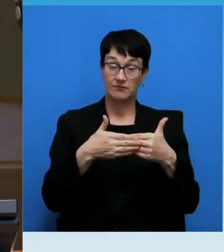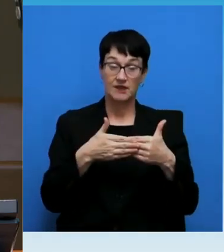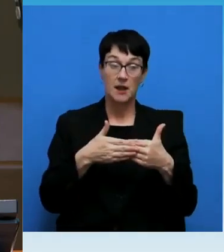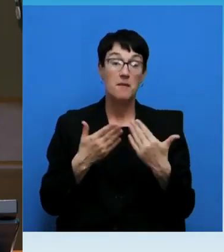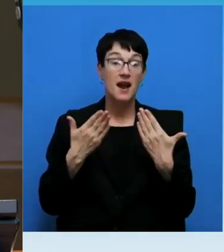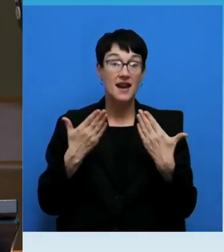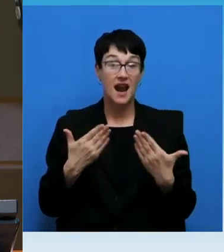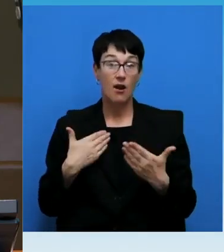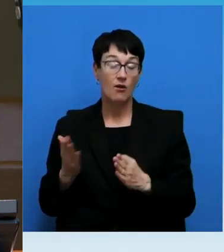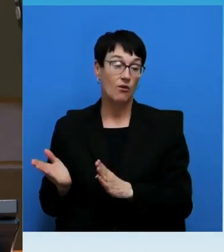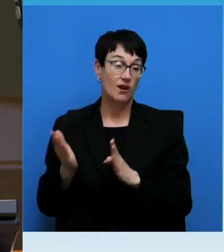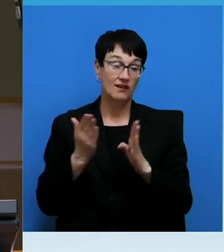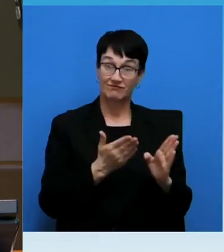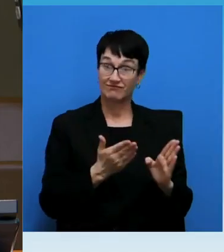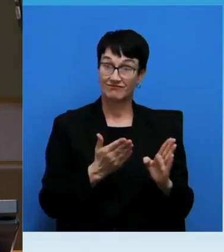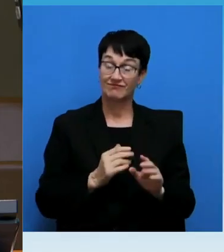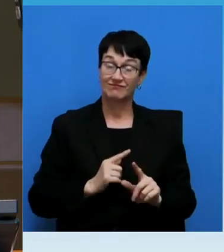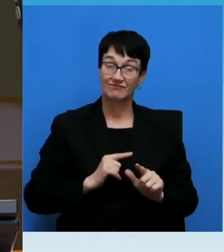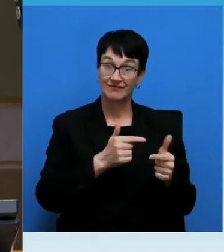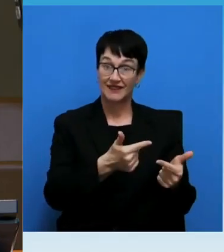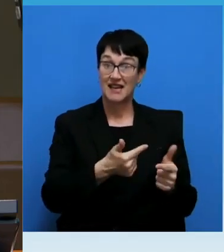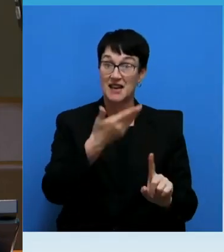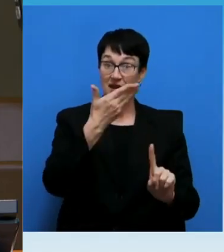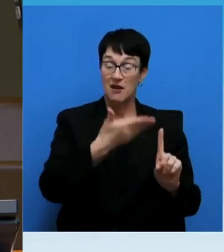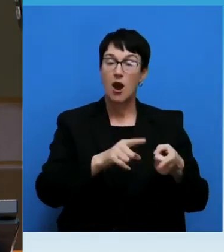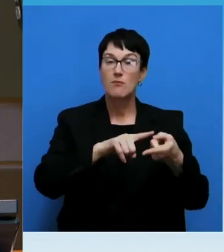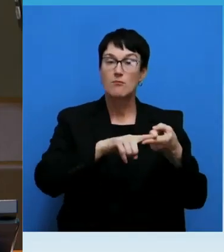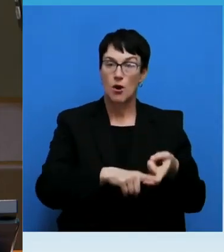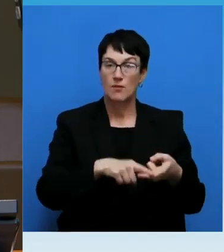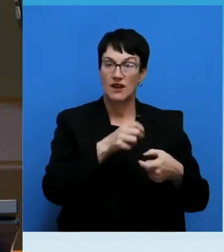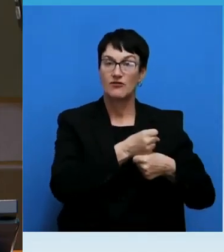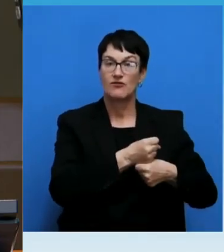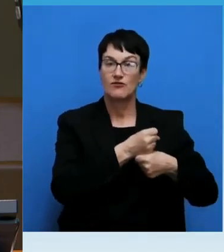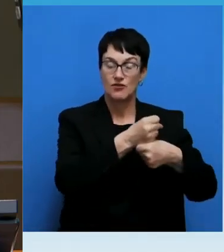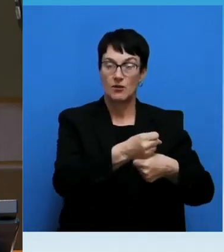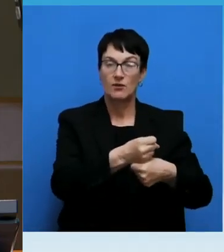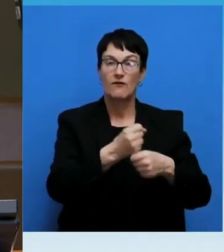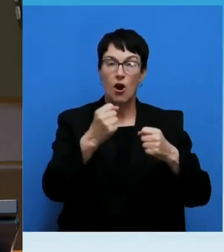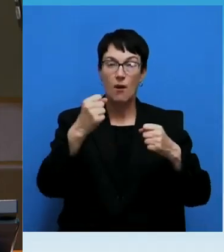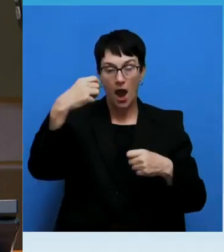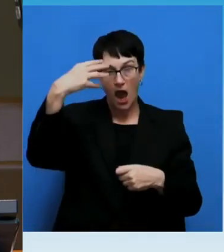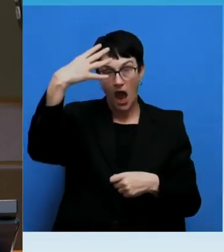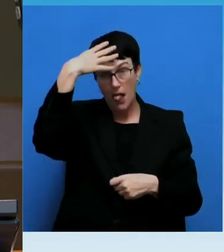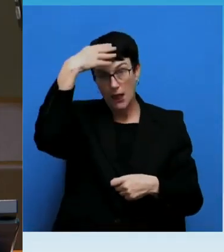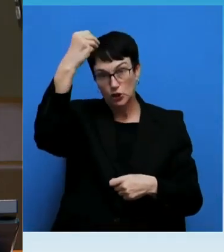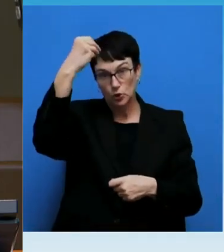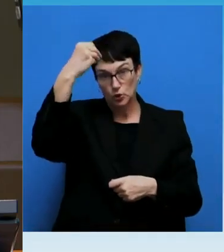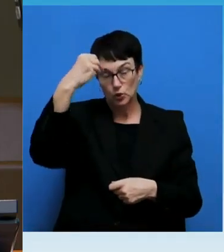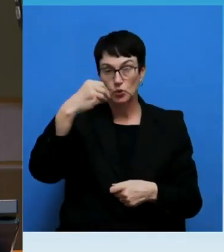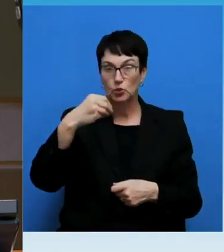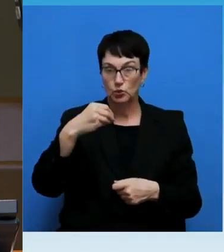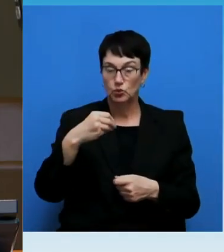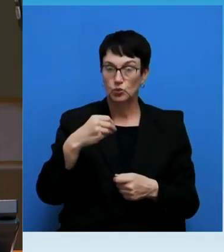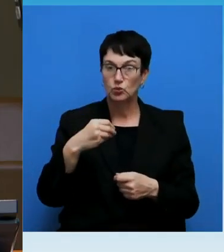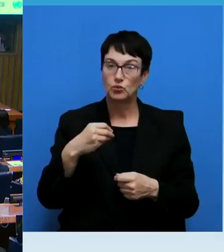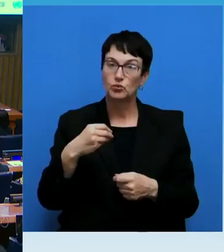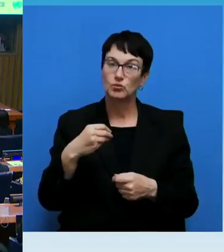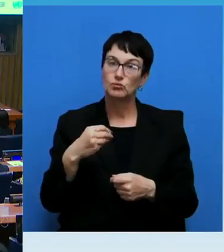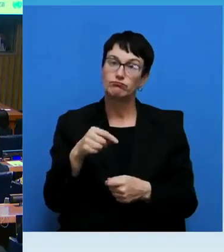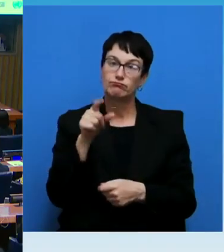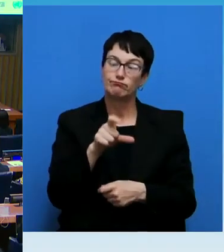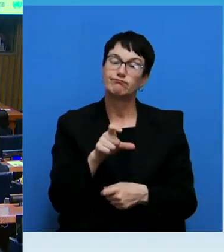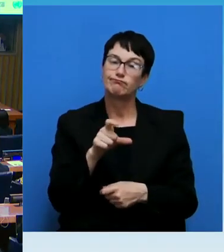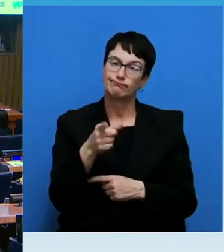Nena, Permanent Representative of the Kingdom of Lesotho to the United Nations, to deliver the closing remarks. The floor is